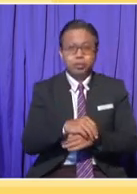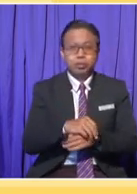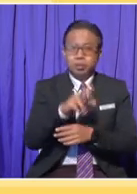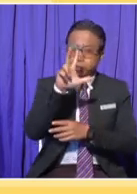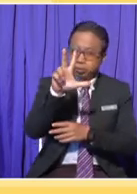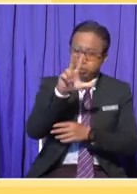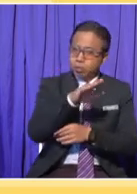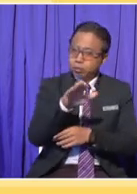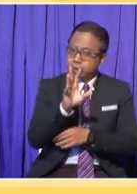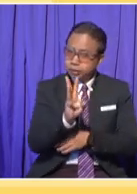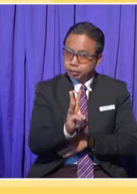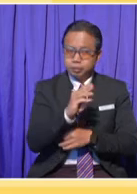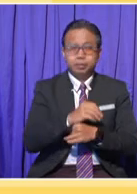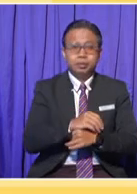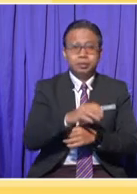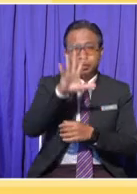3/6,